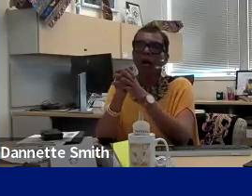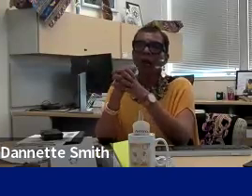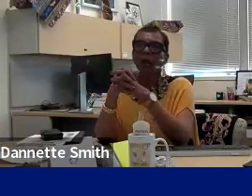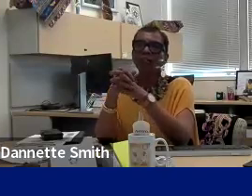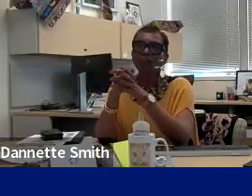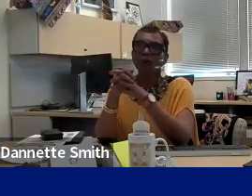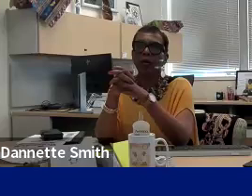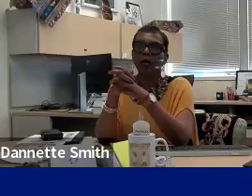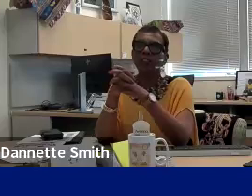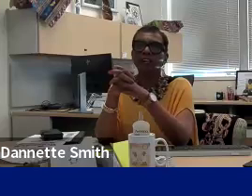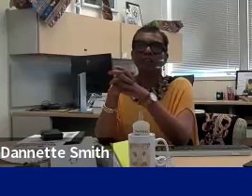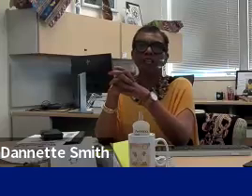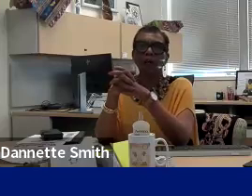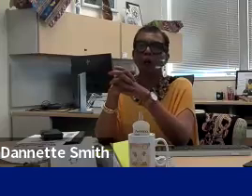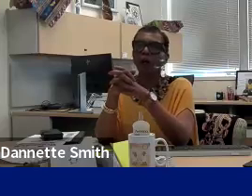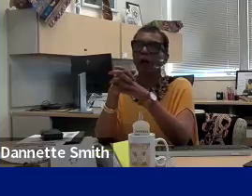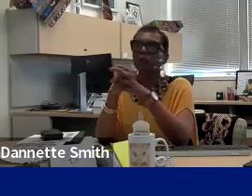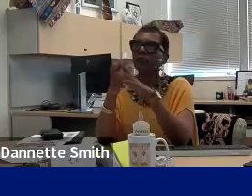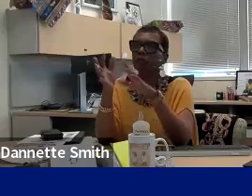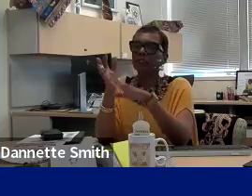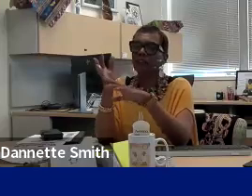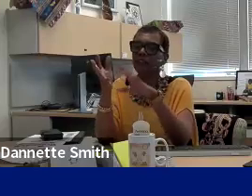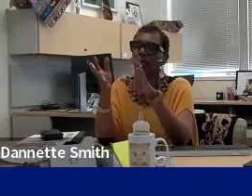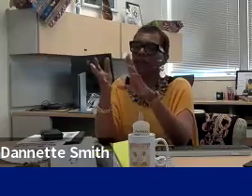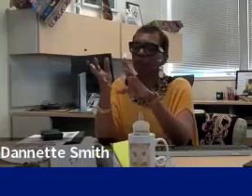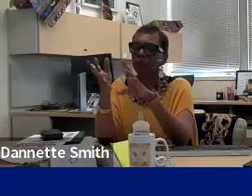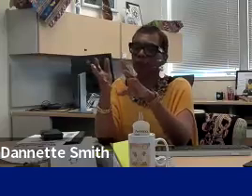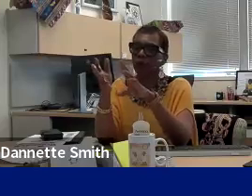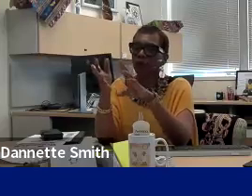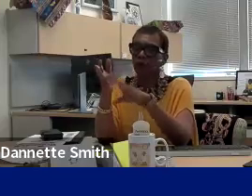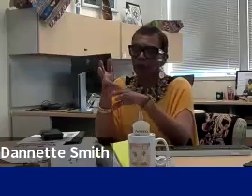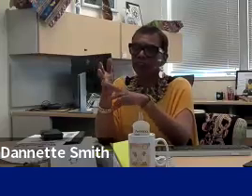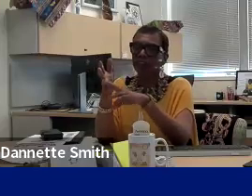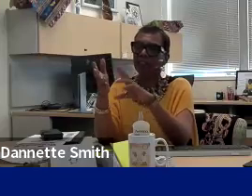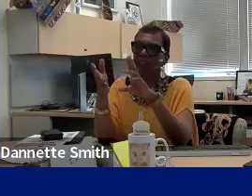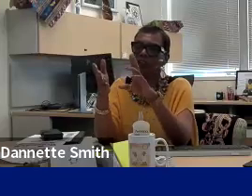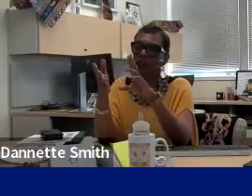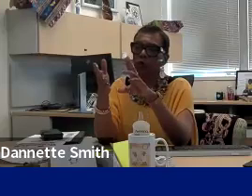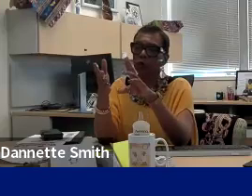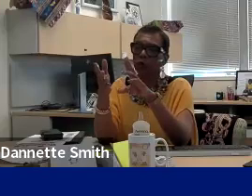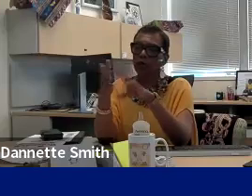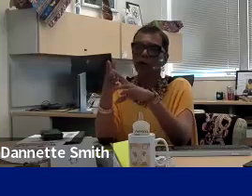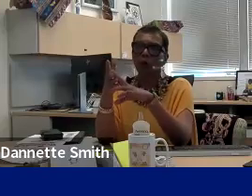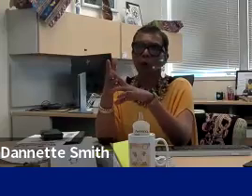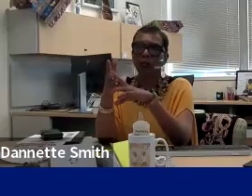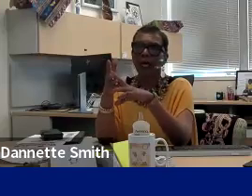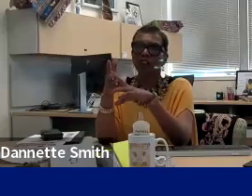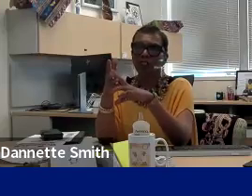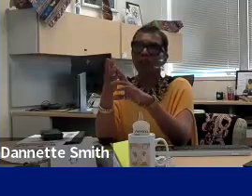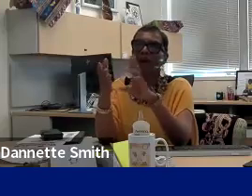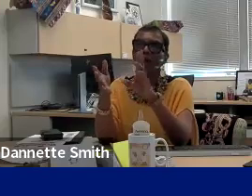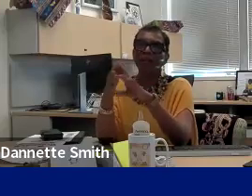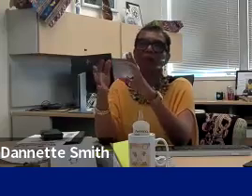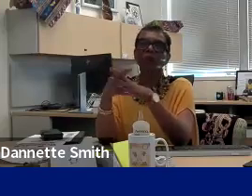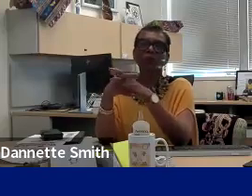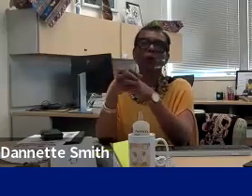our major safety net programs, from safety net to grievances to care